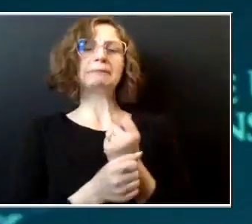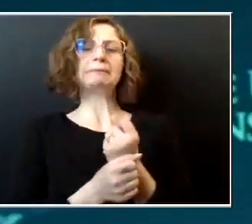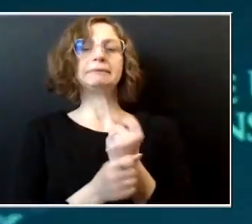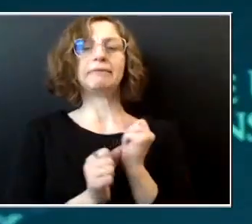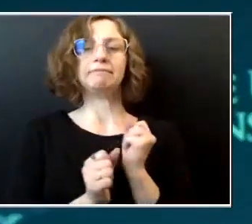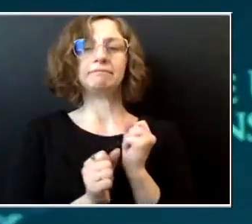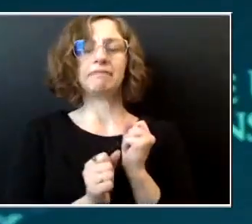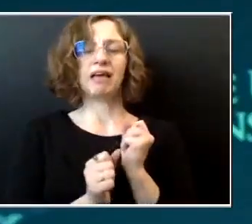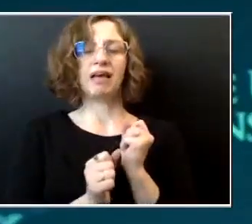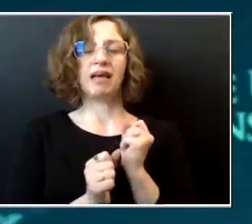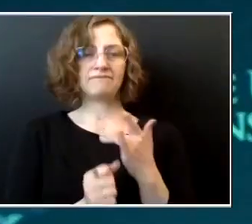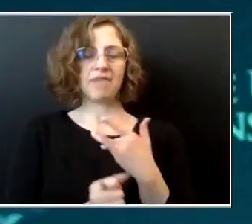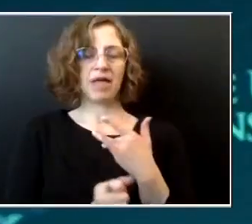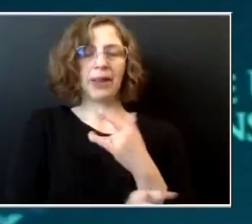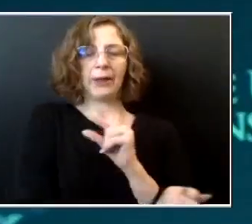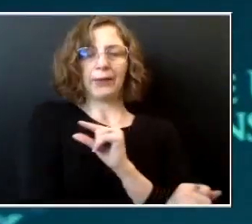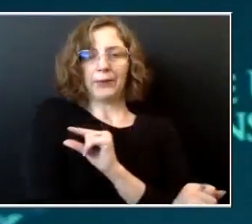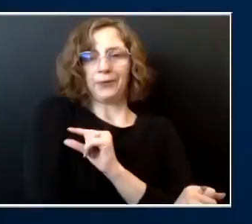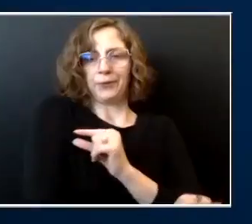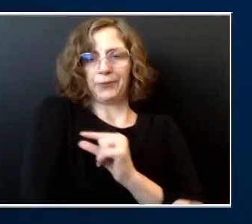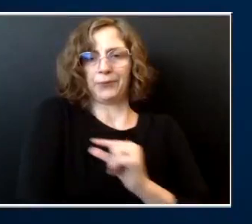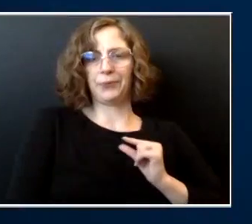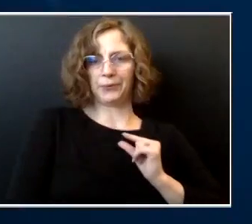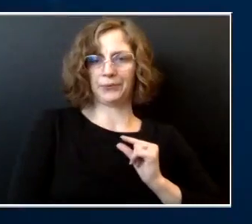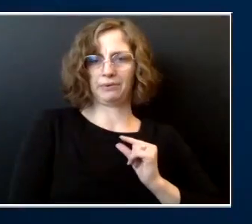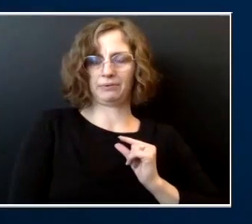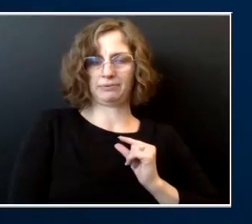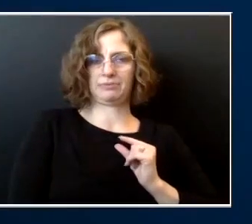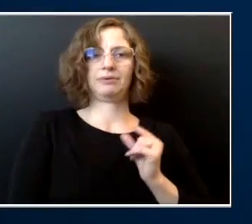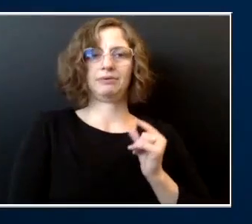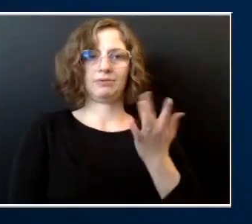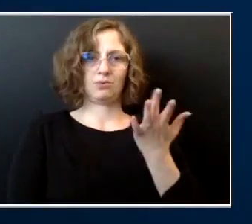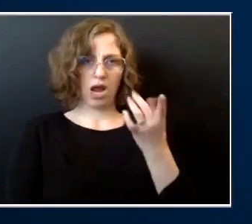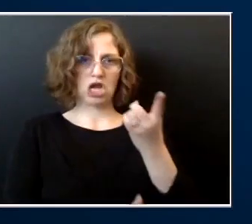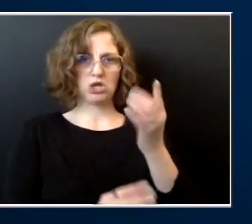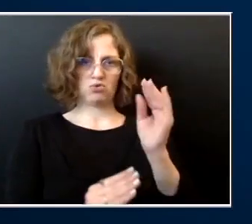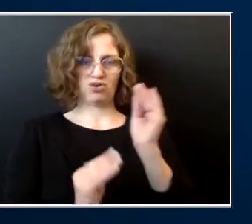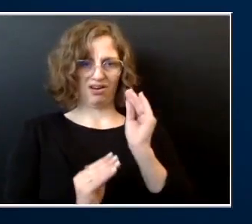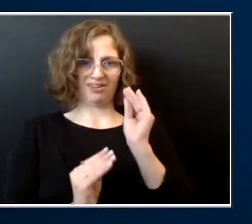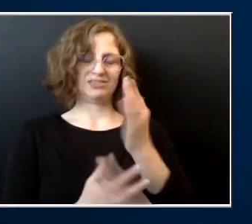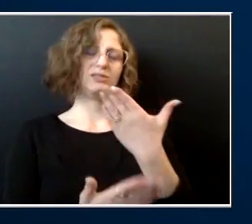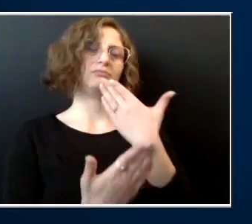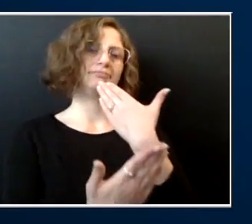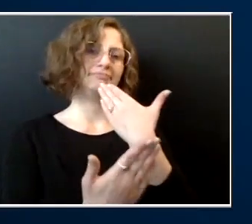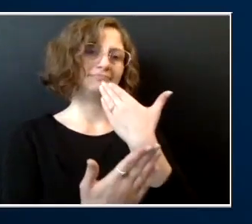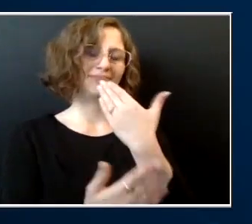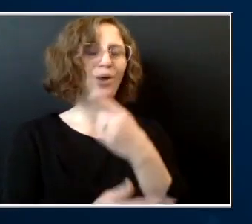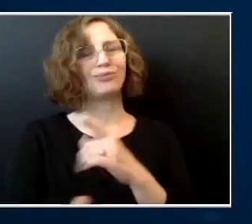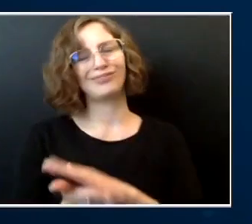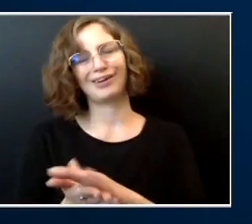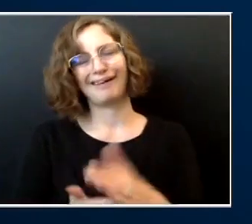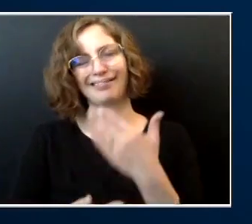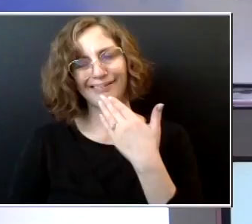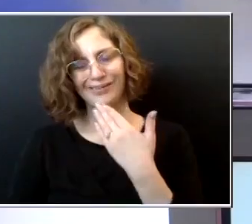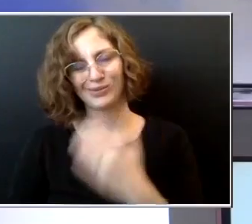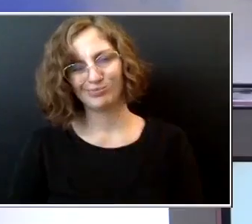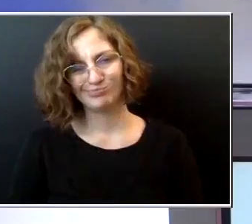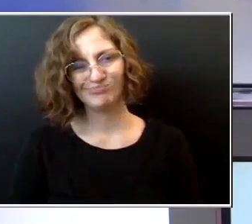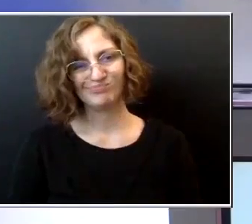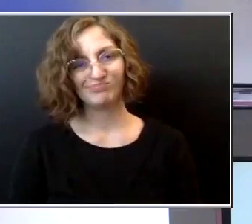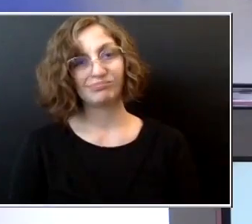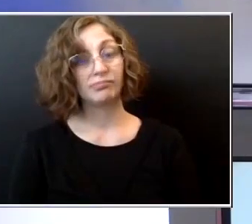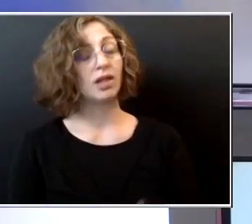control because you taught us. So that's what I would like to say is thank you. Well, you're very kind. Absolutely. Thank you. Yeah. Thank and as a you. physician, it was